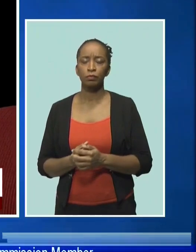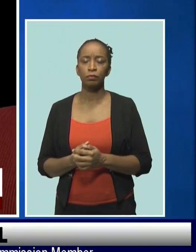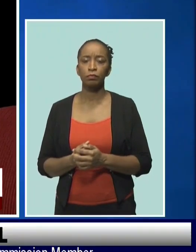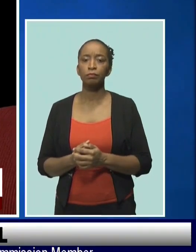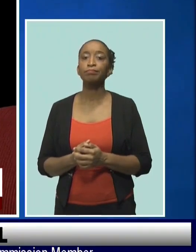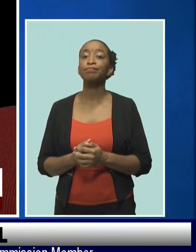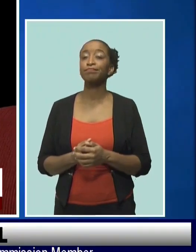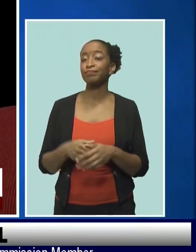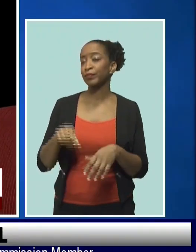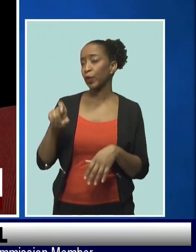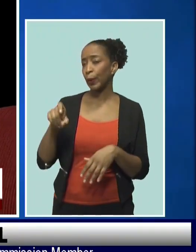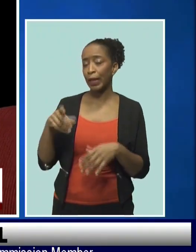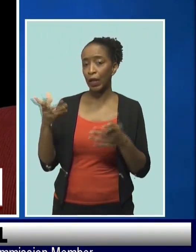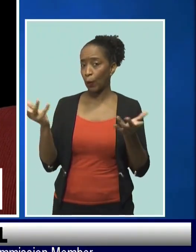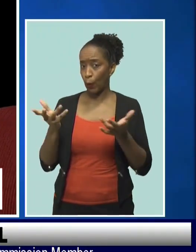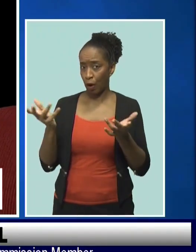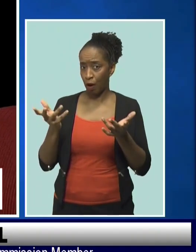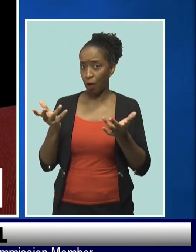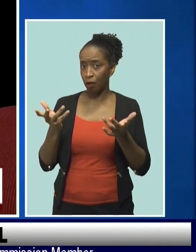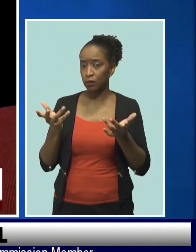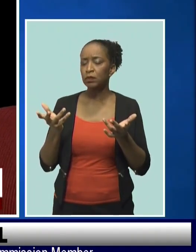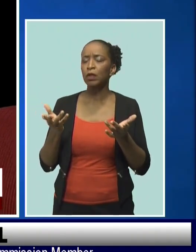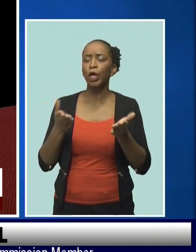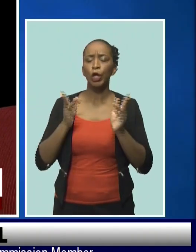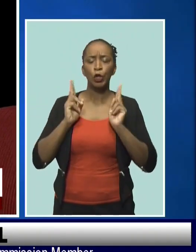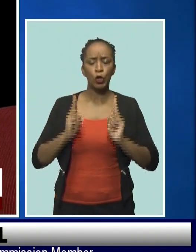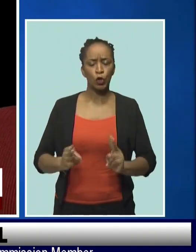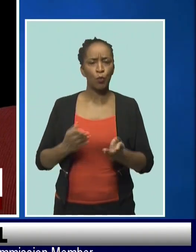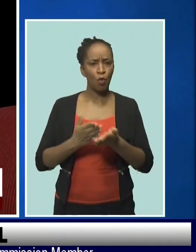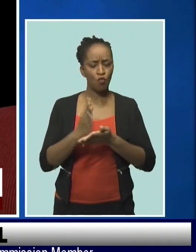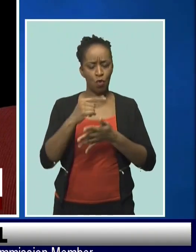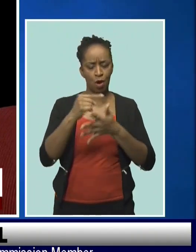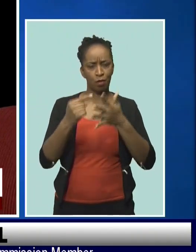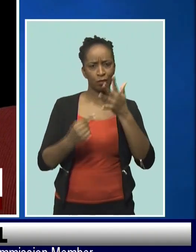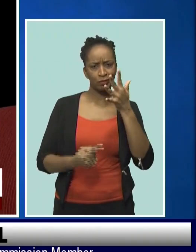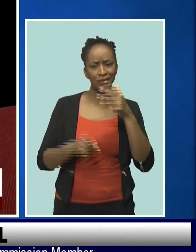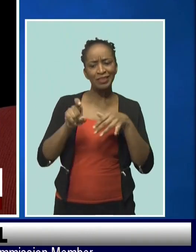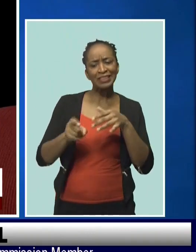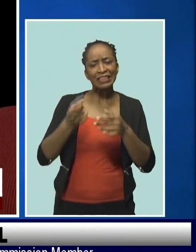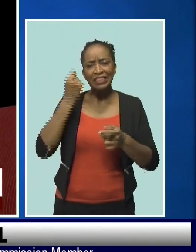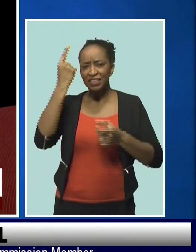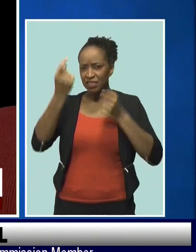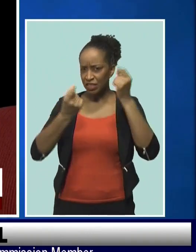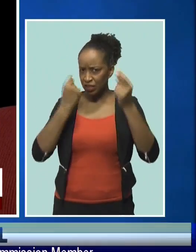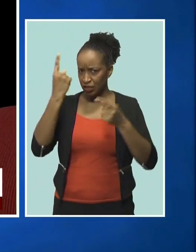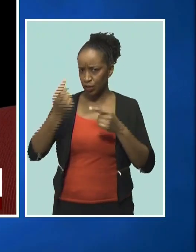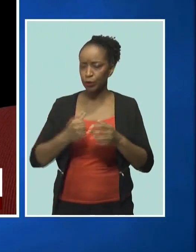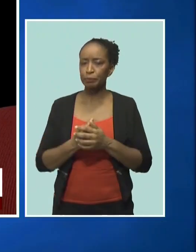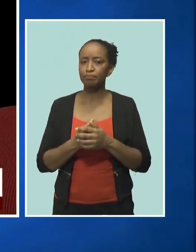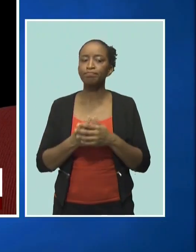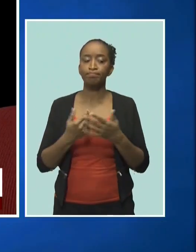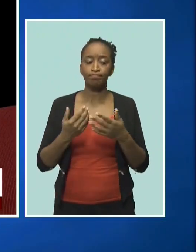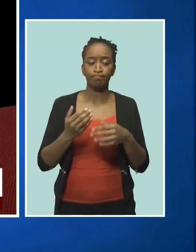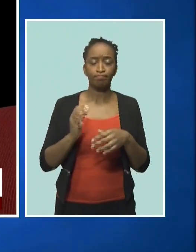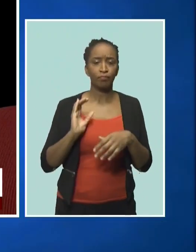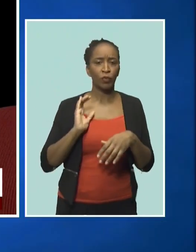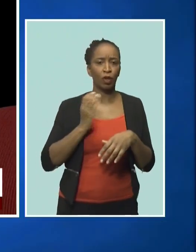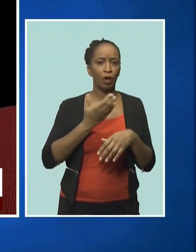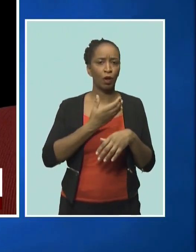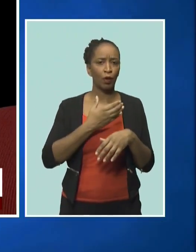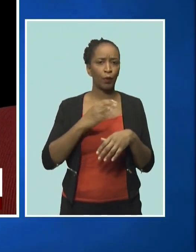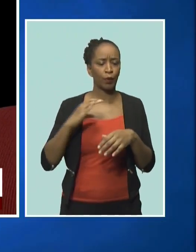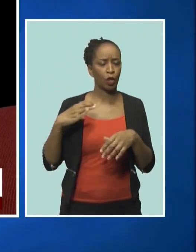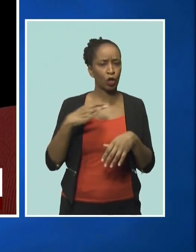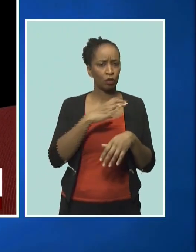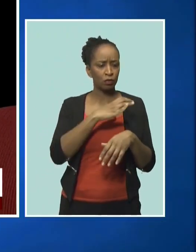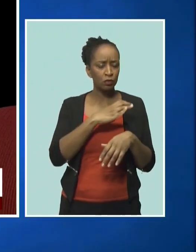an understanding and appreciation of what the human rights are. The Constitution, as we have recommended, has expanded on